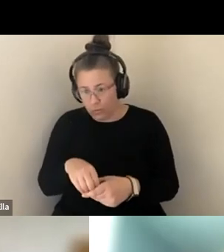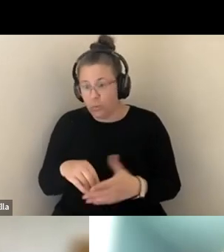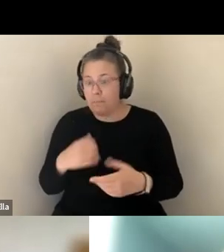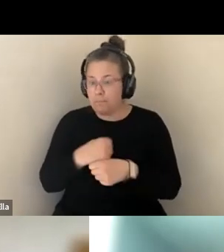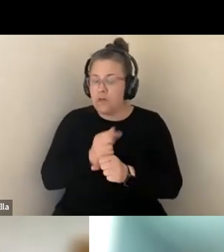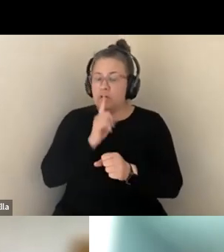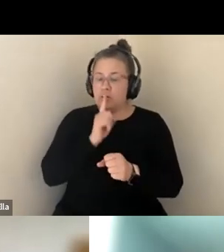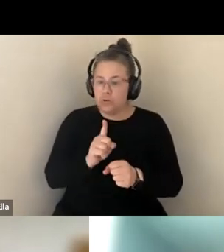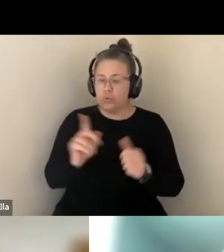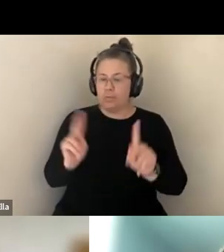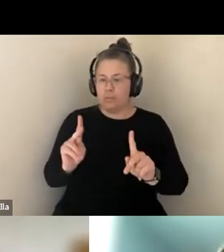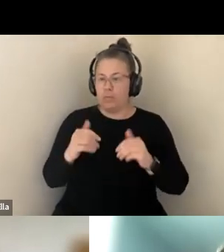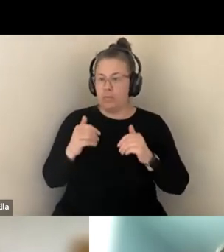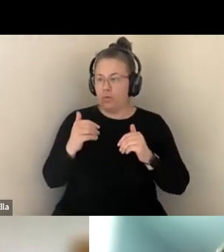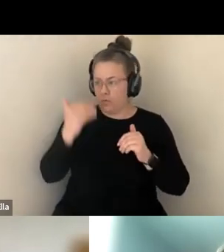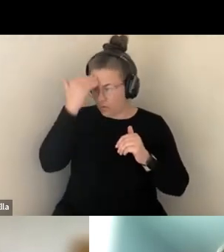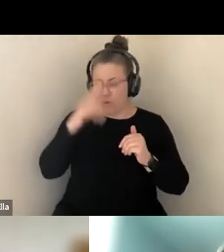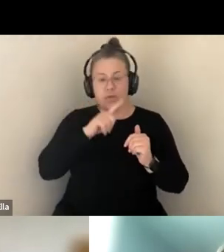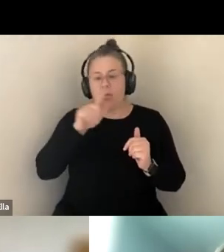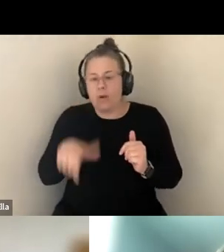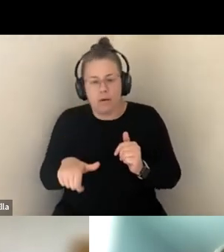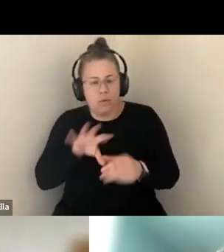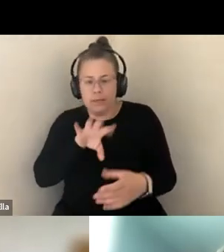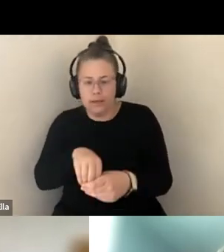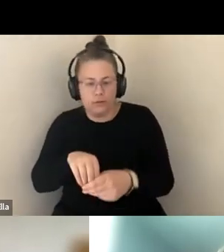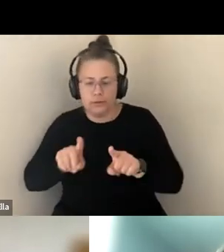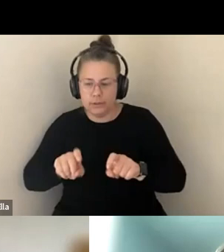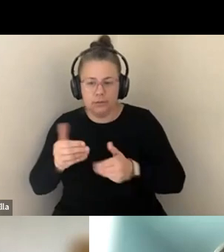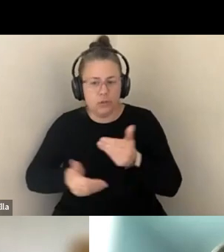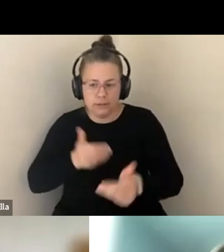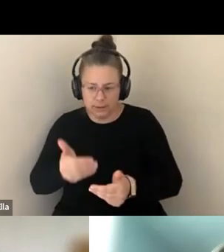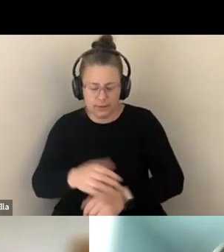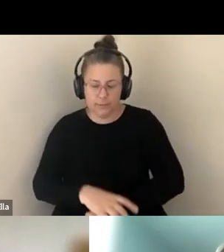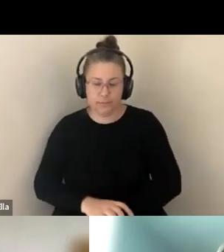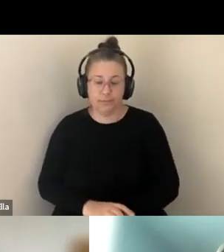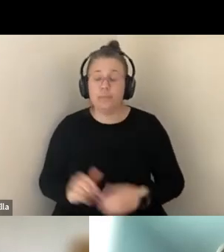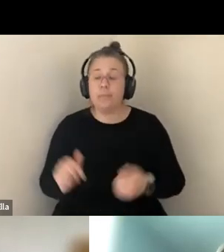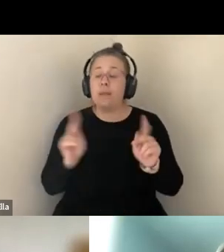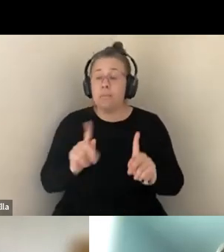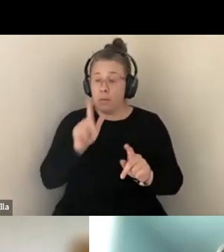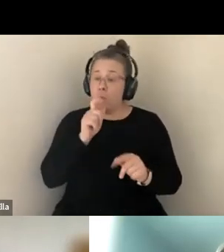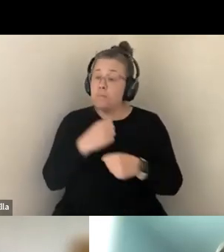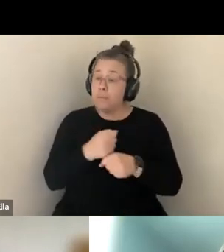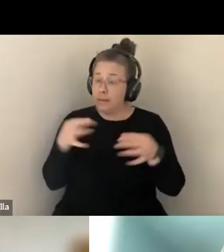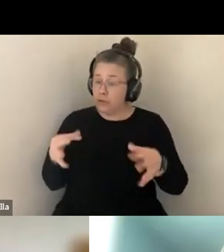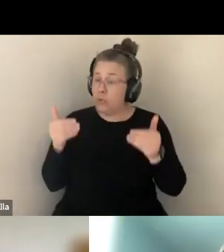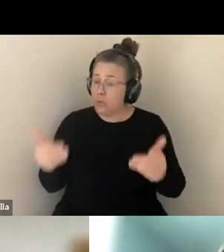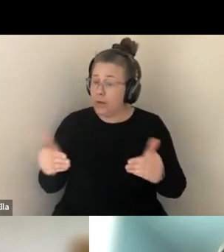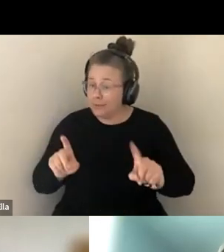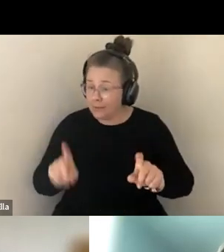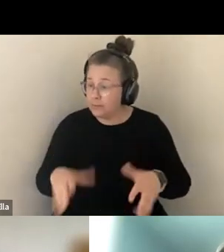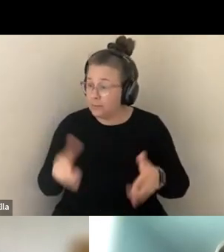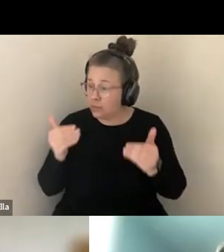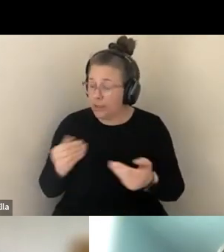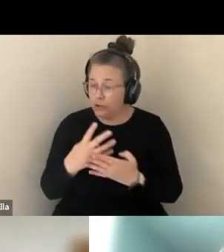testing process. And for those who choose to test, to screen, how hard do we have to work to